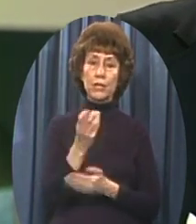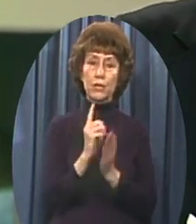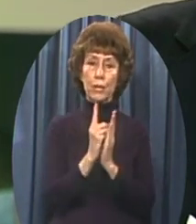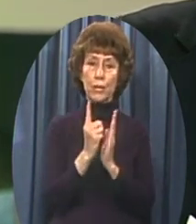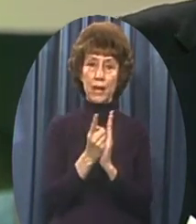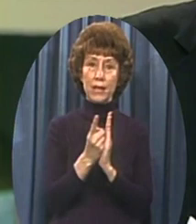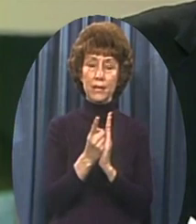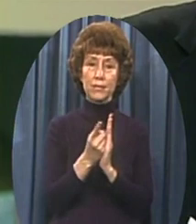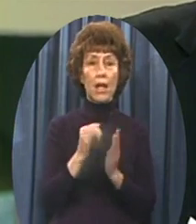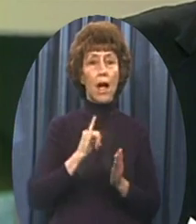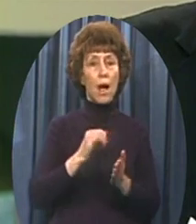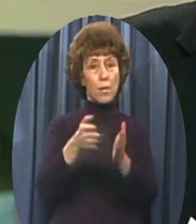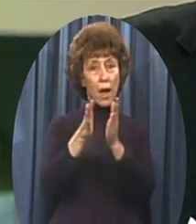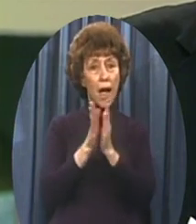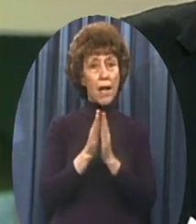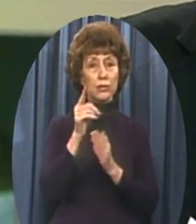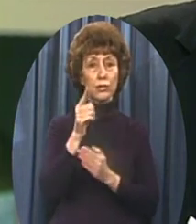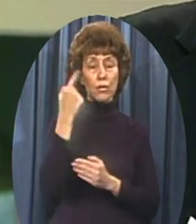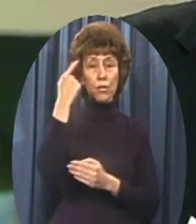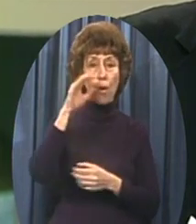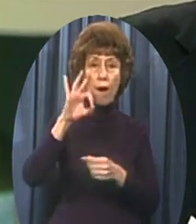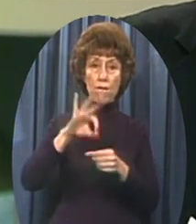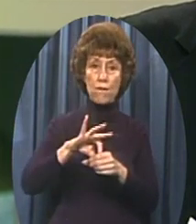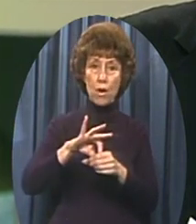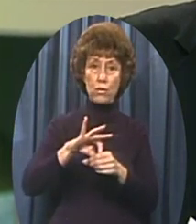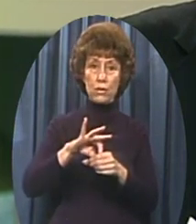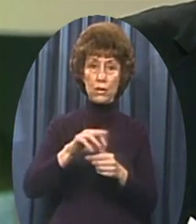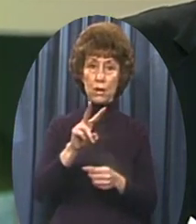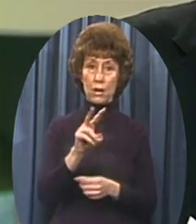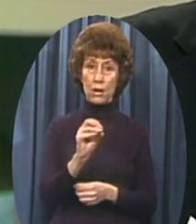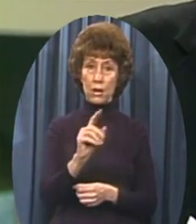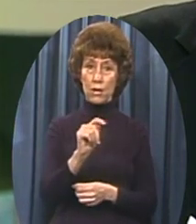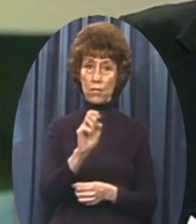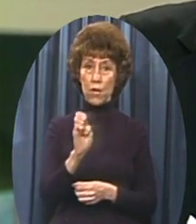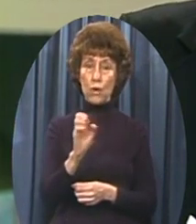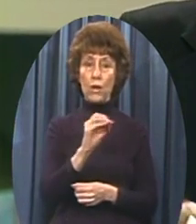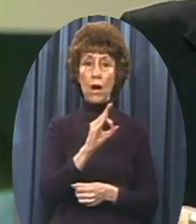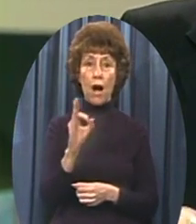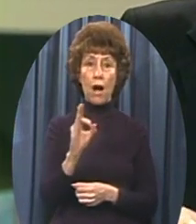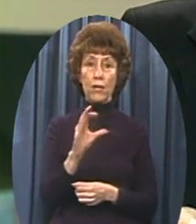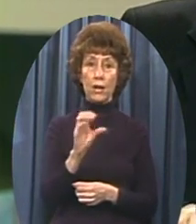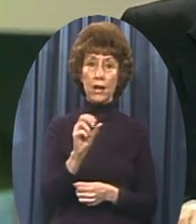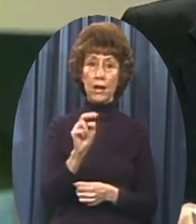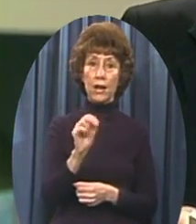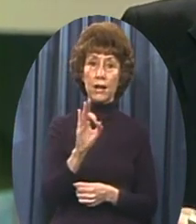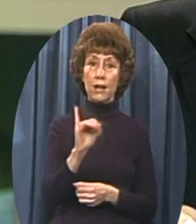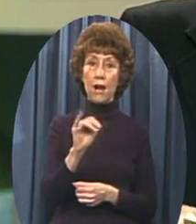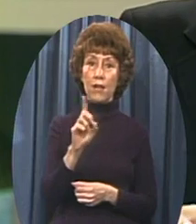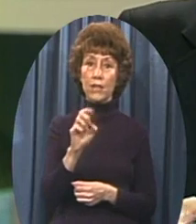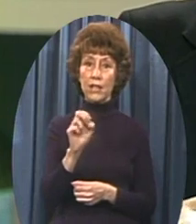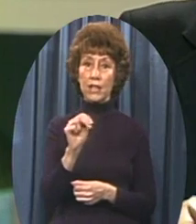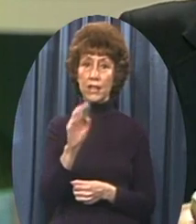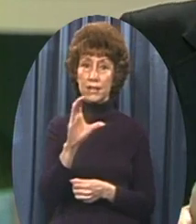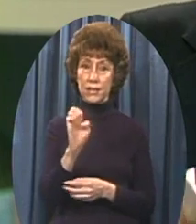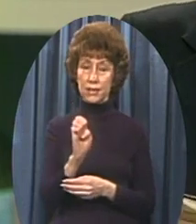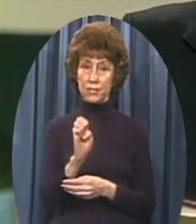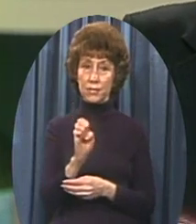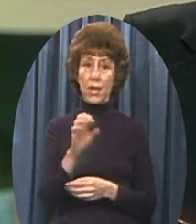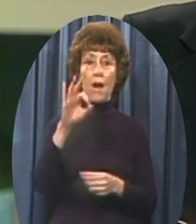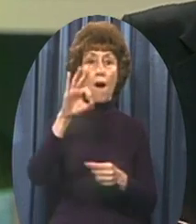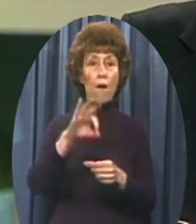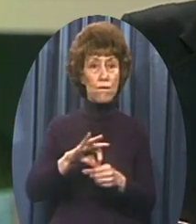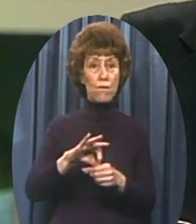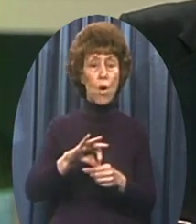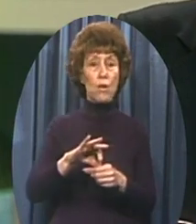you for a vote of confidence. I know that I have the Lord as my friend. It certainly helps to know I have you as my friend,